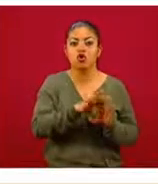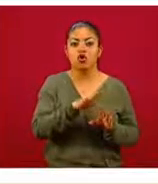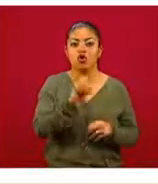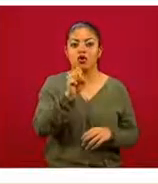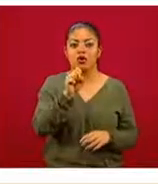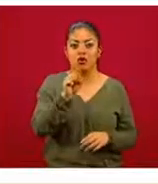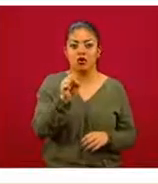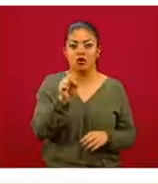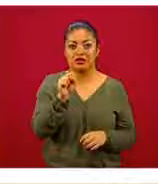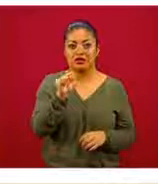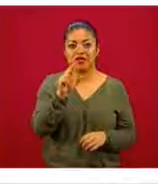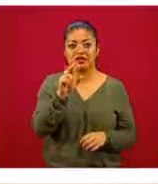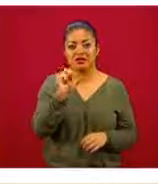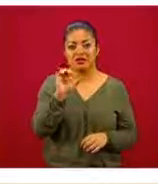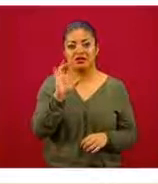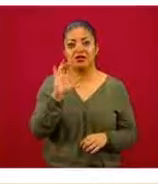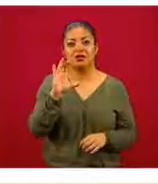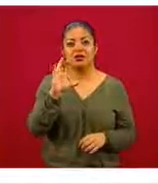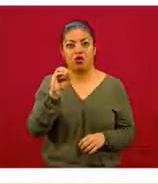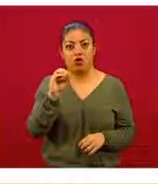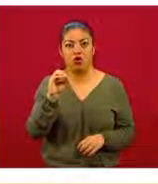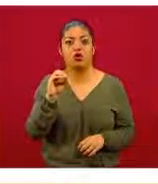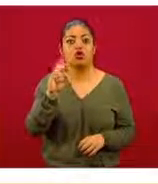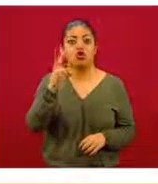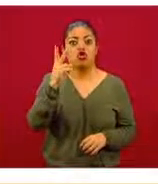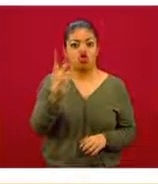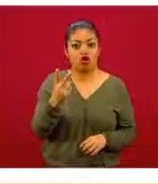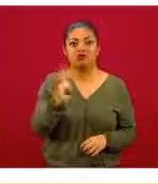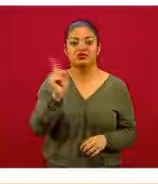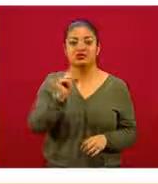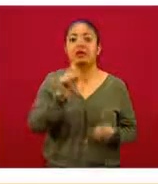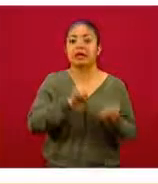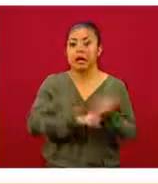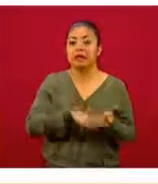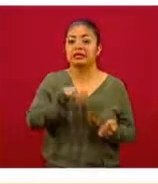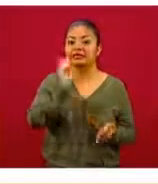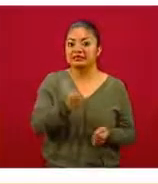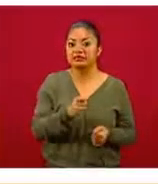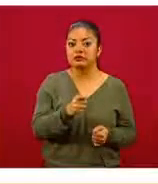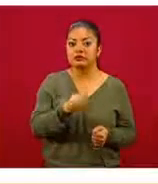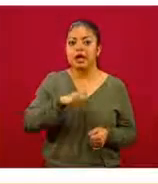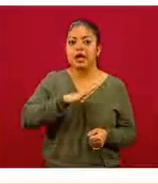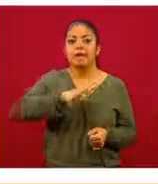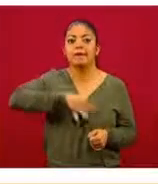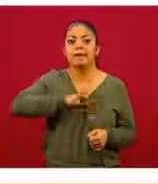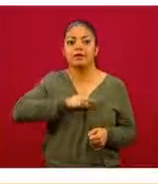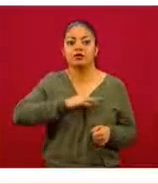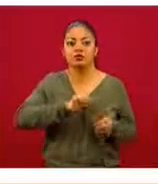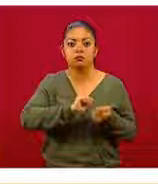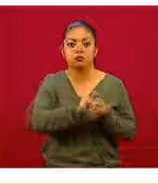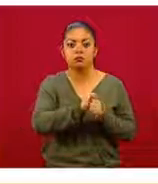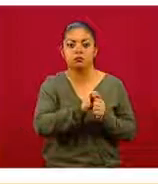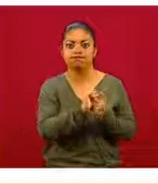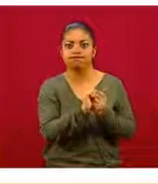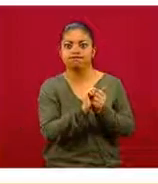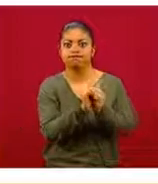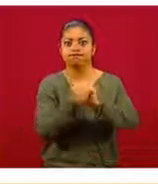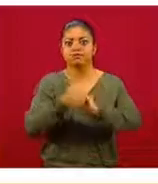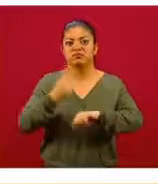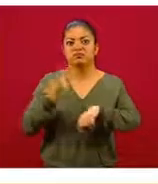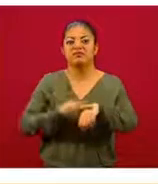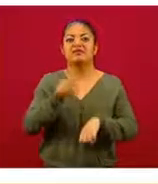So it's not just SARS-CoV-2, but other viruses as well also trigger this process. It's basically